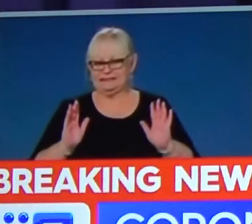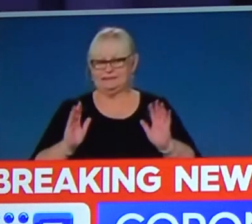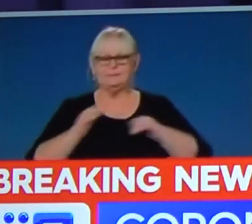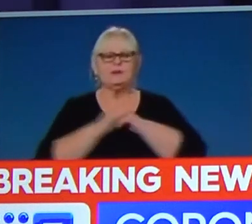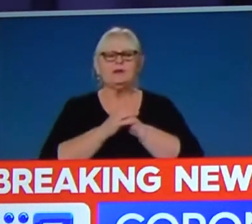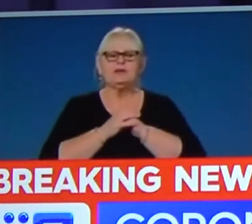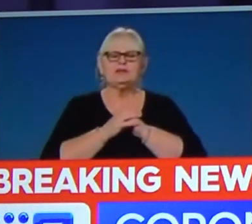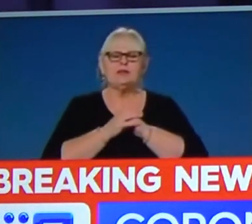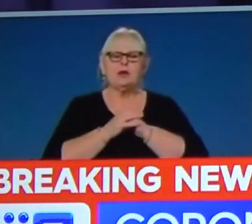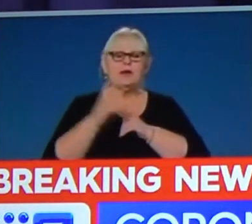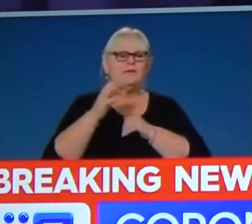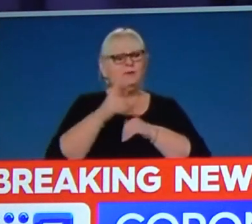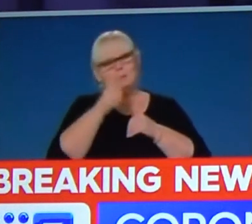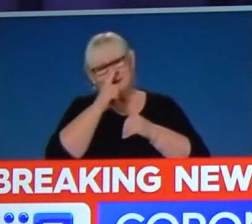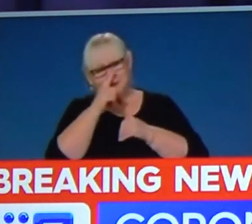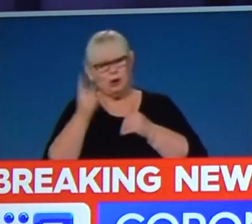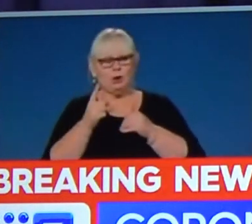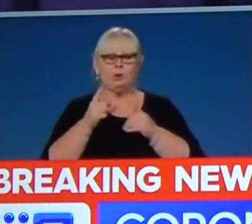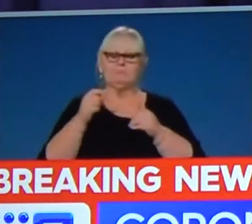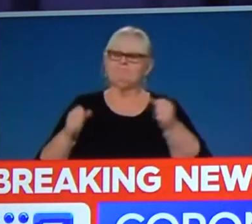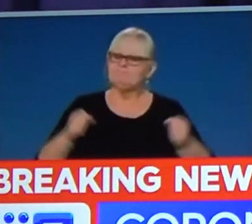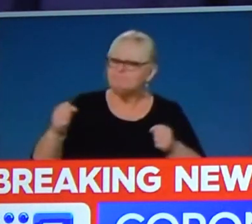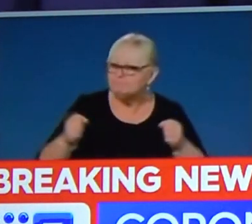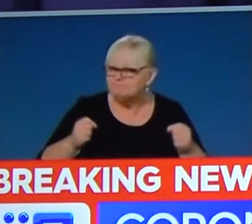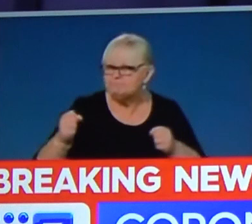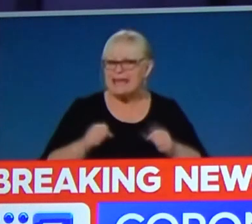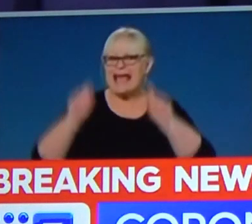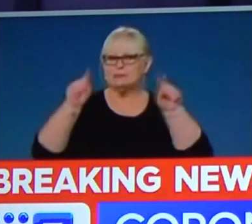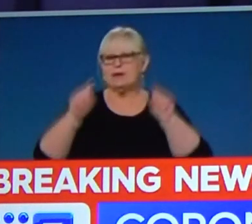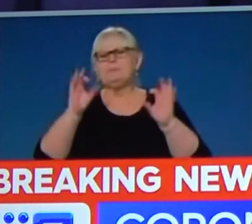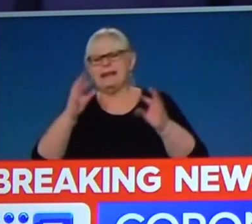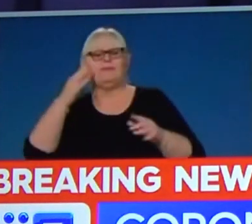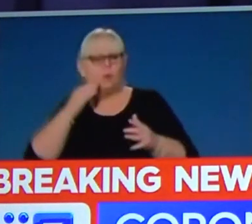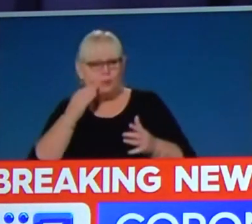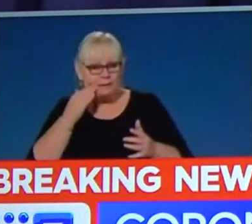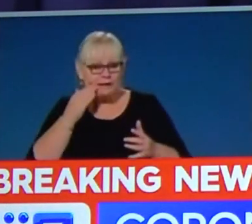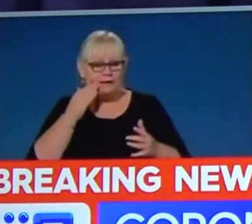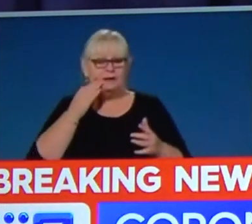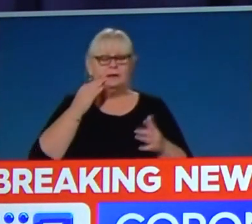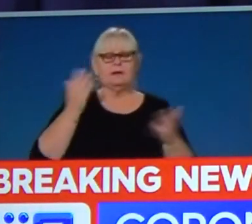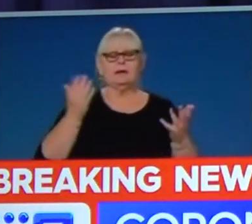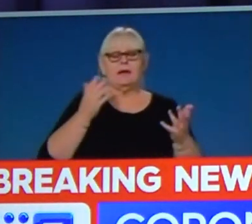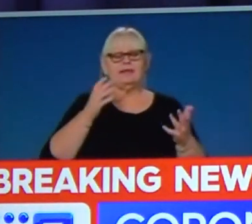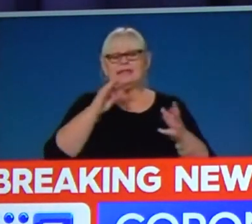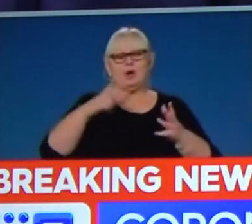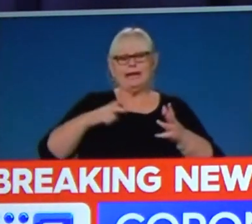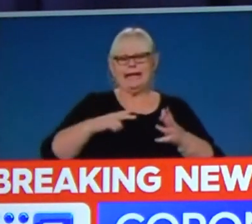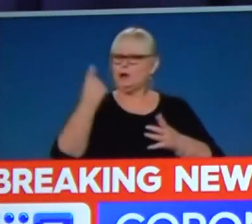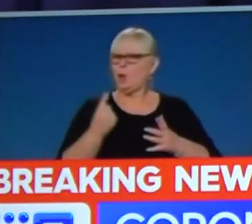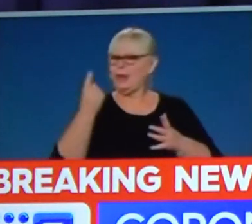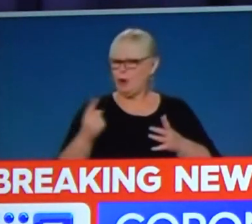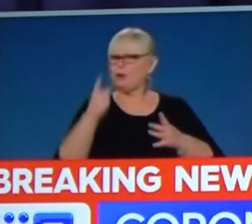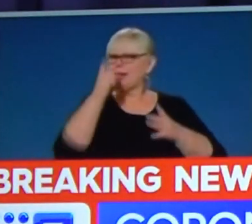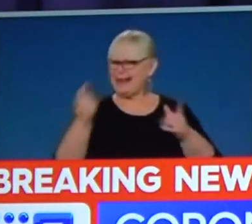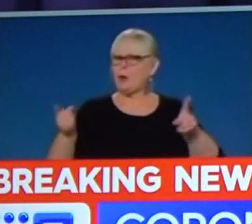importantly, for those who may be getting daily exercise, particularly for women, that they wouldn't be required to walk on their